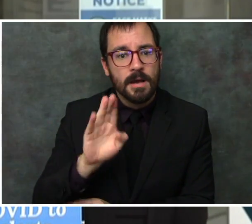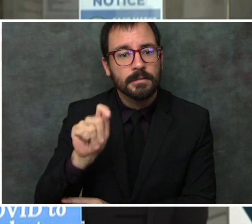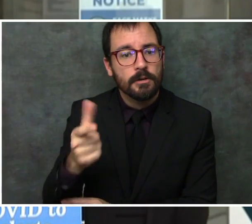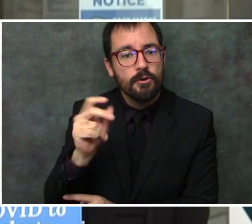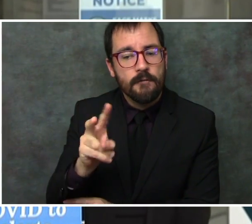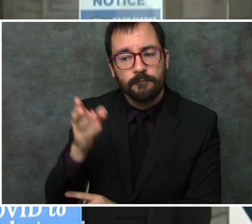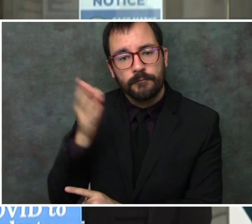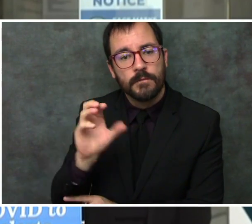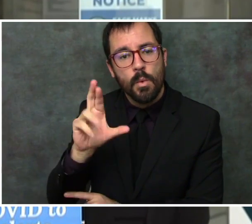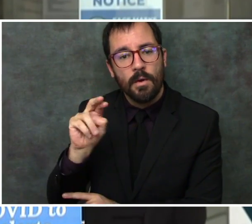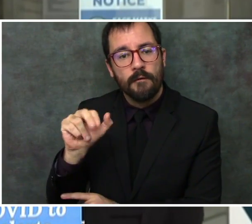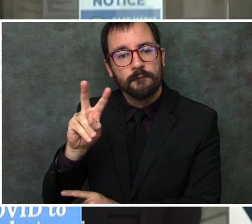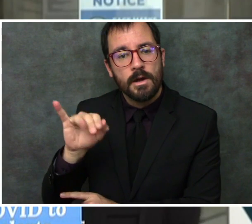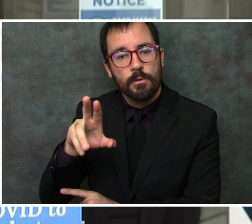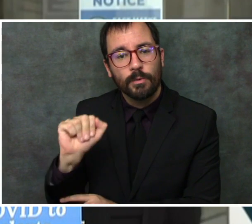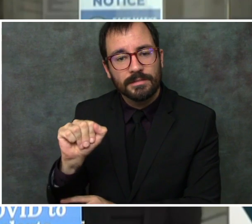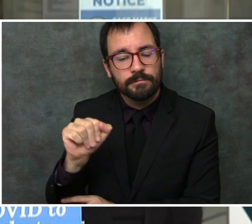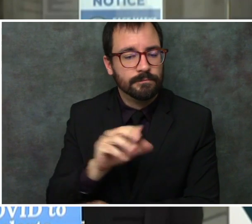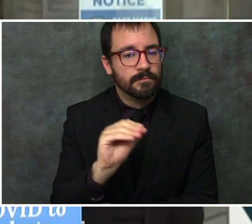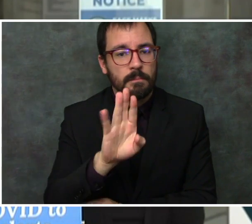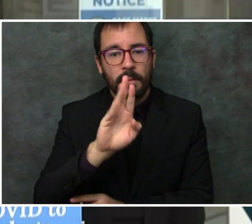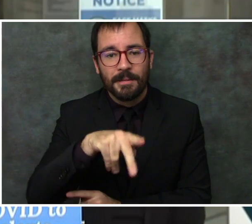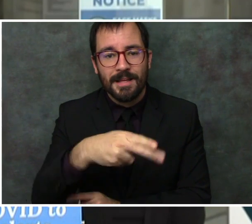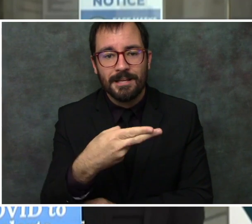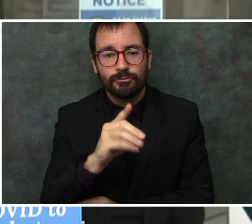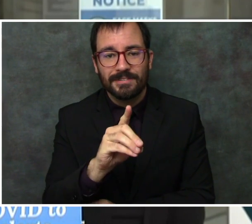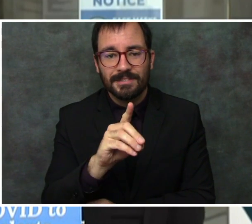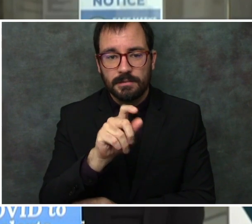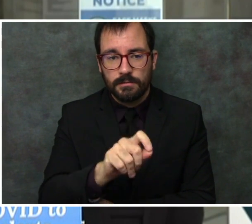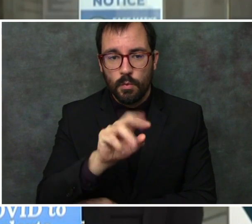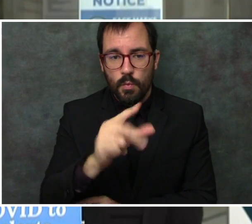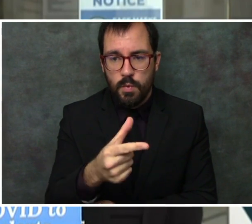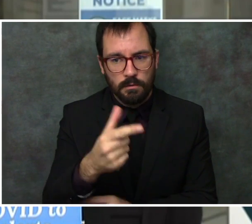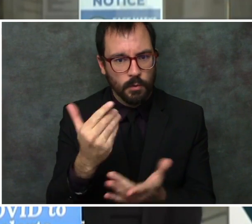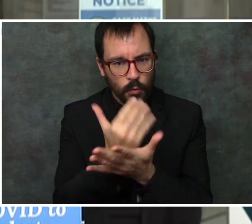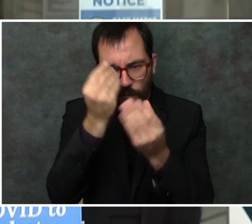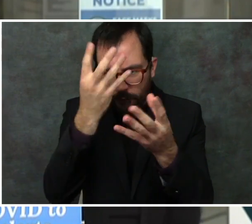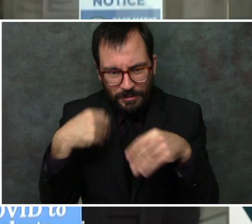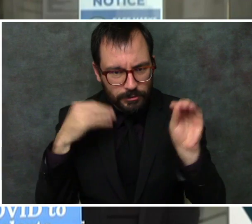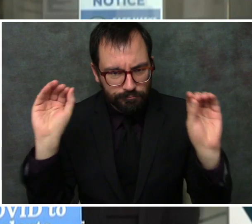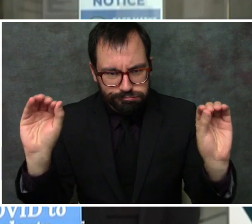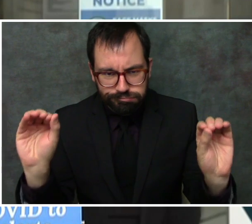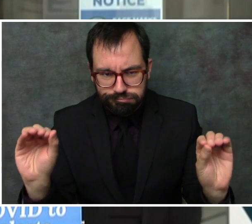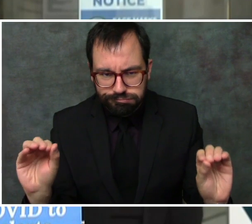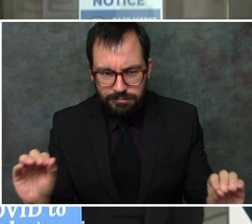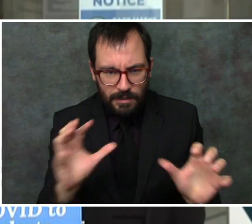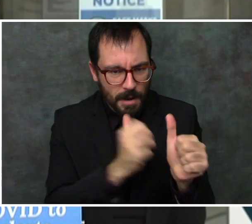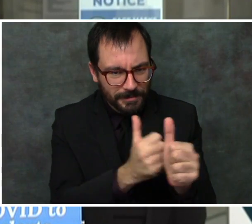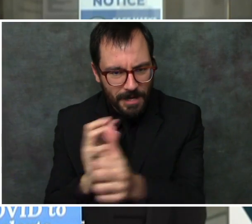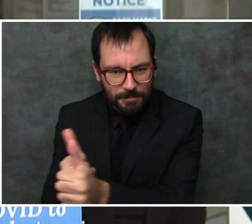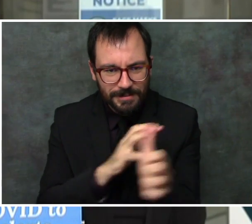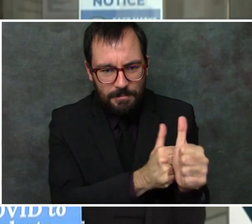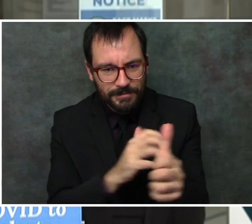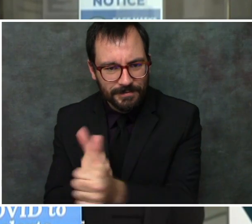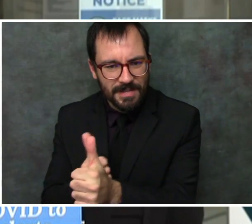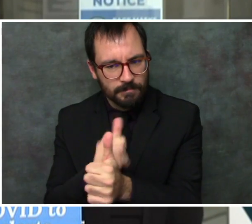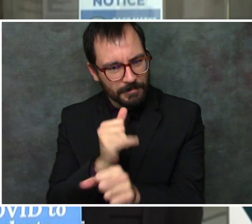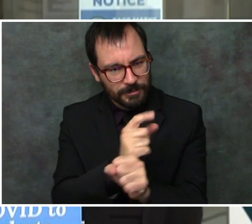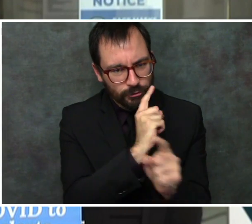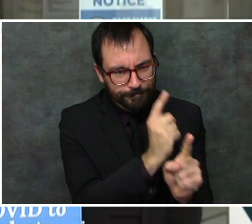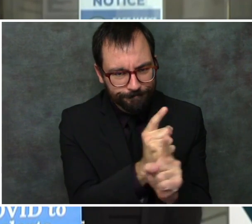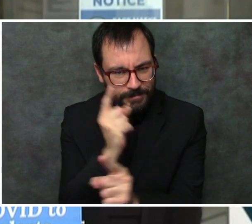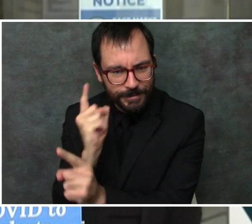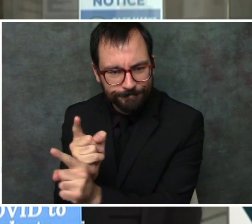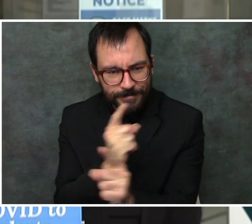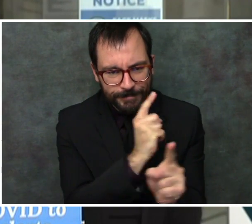as at bphc.org when the data is released. Sharing clear and accurate information is essential to making sure that we're making